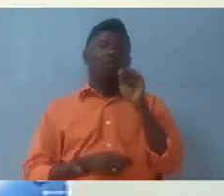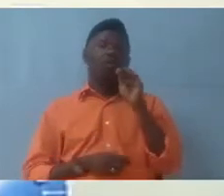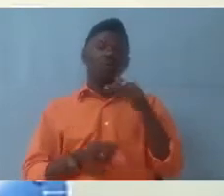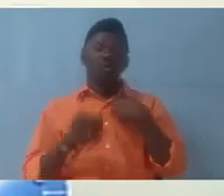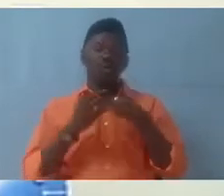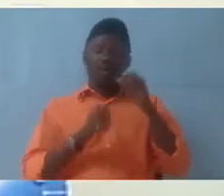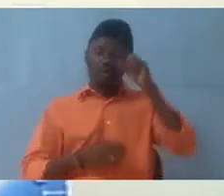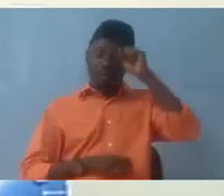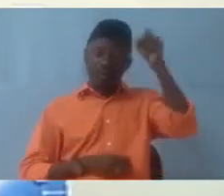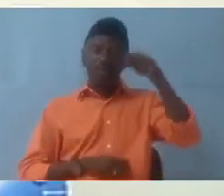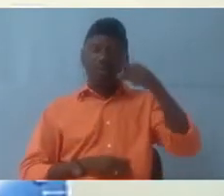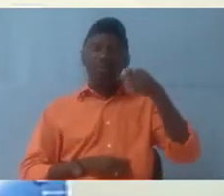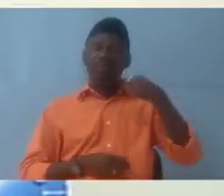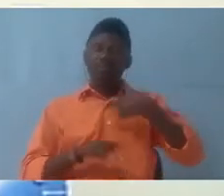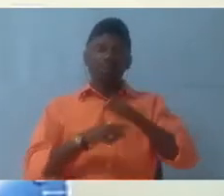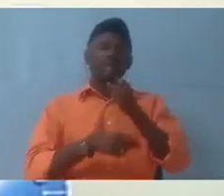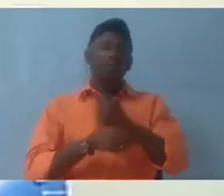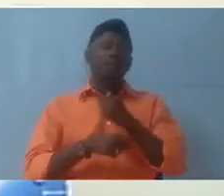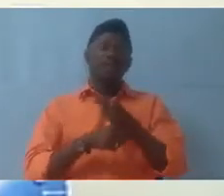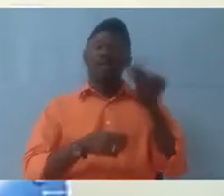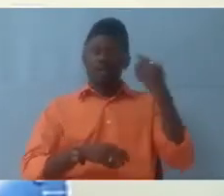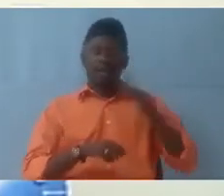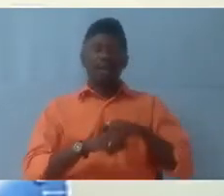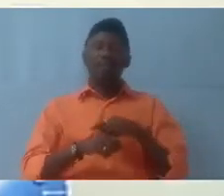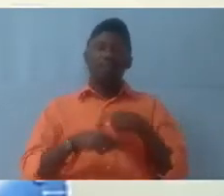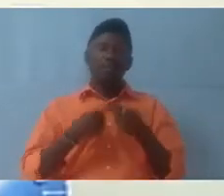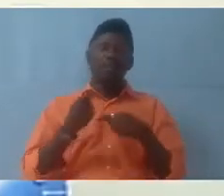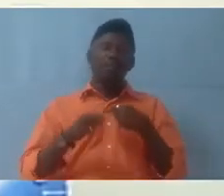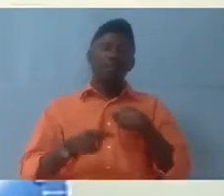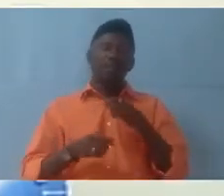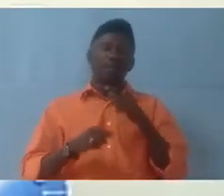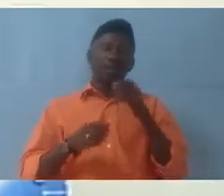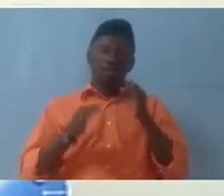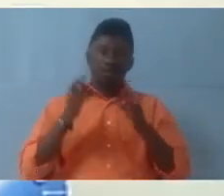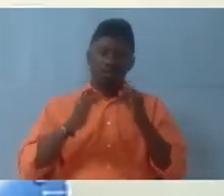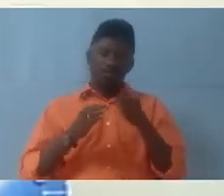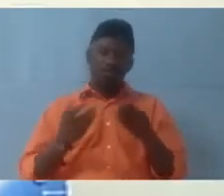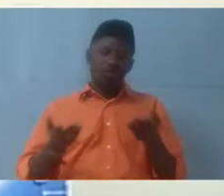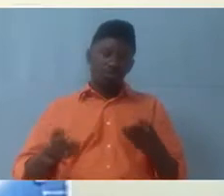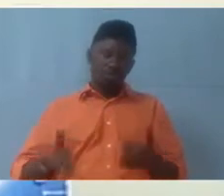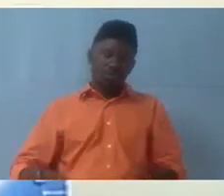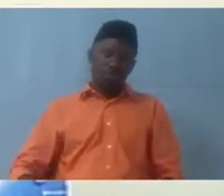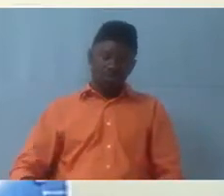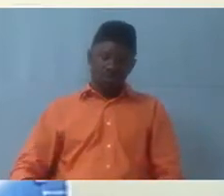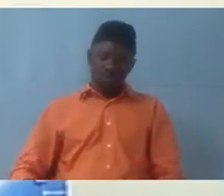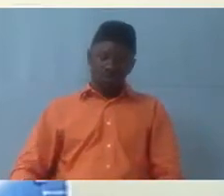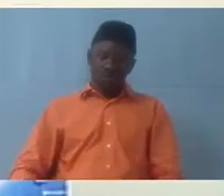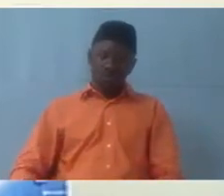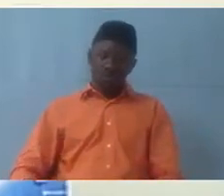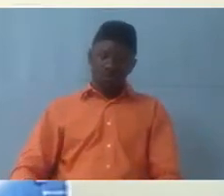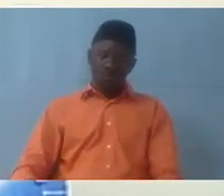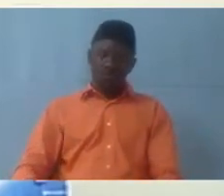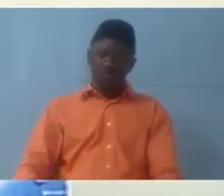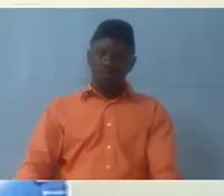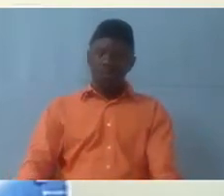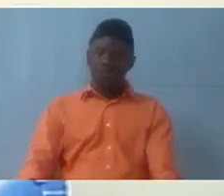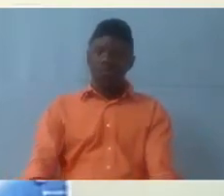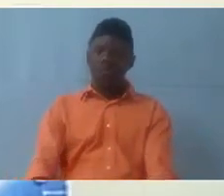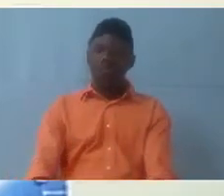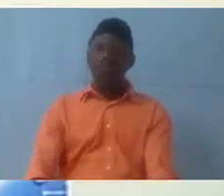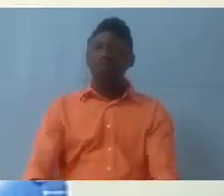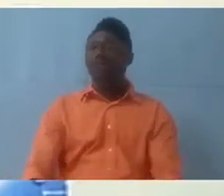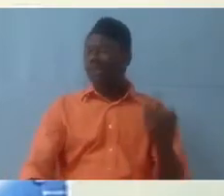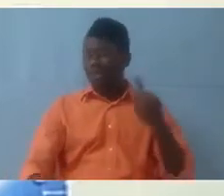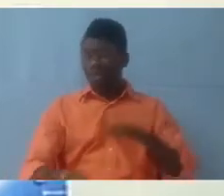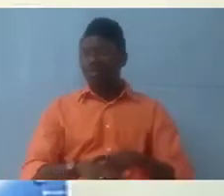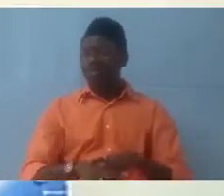jankonté bu mel non ci jamono bo xamne ni chief justice wan na dal call nako nak the office of the president so my opinion was that